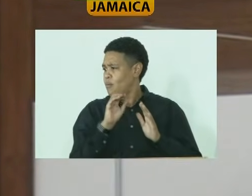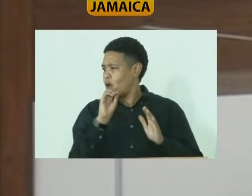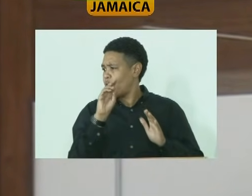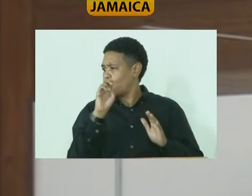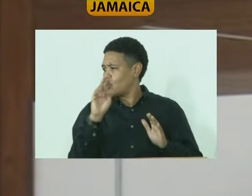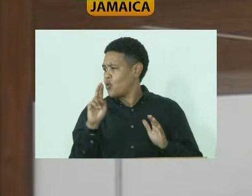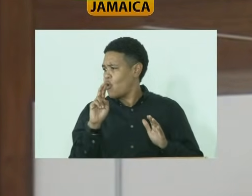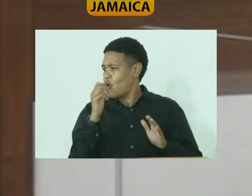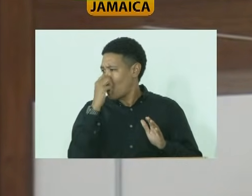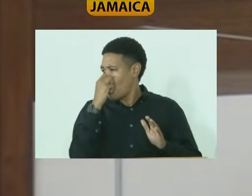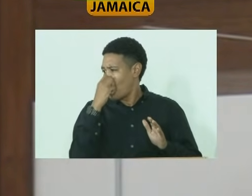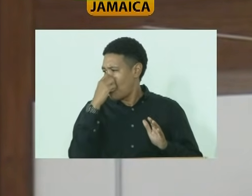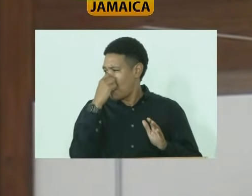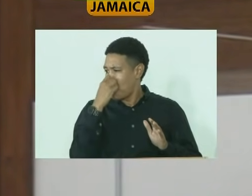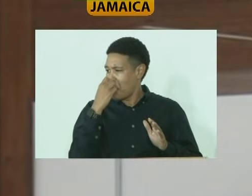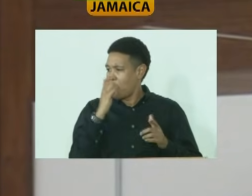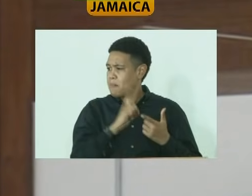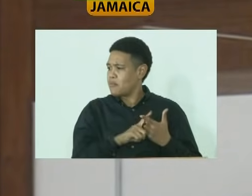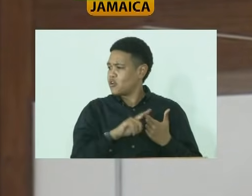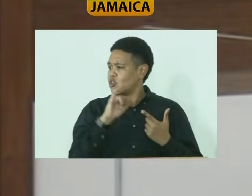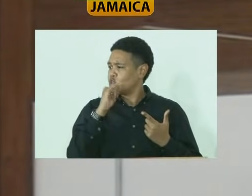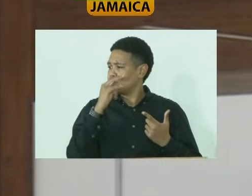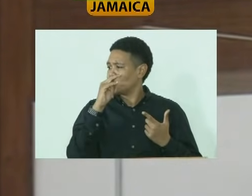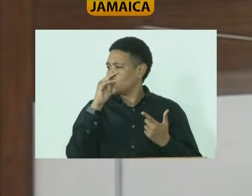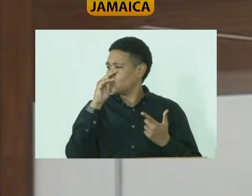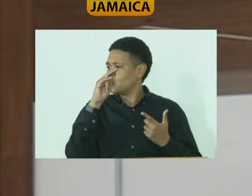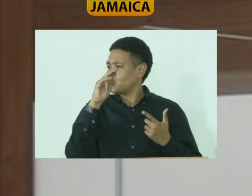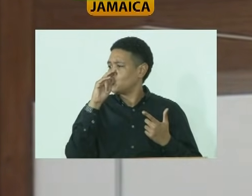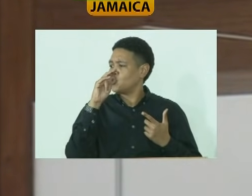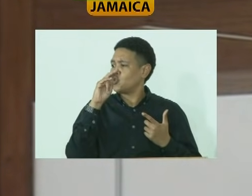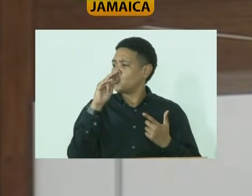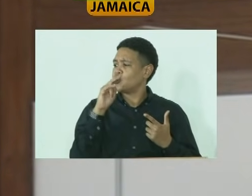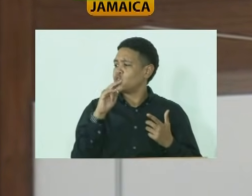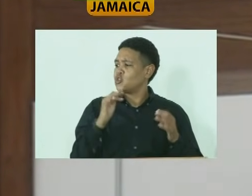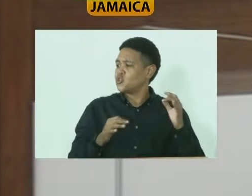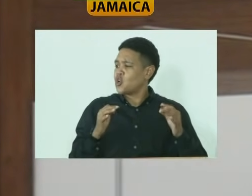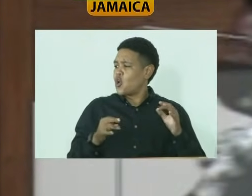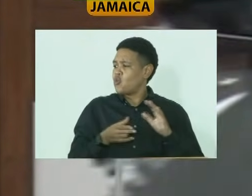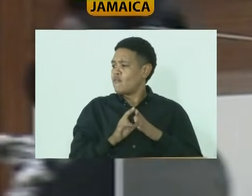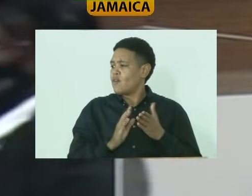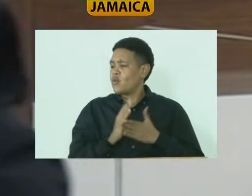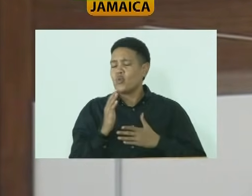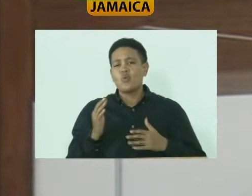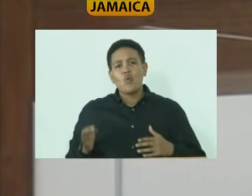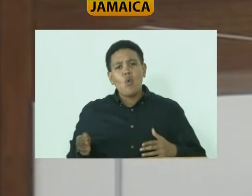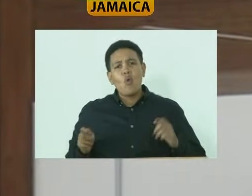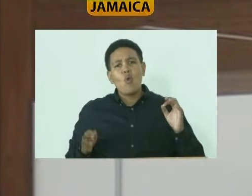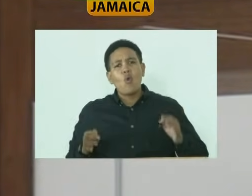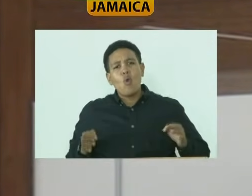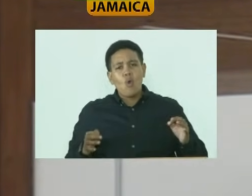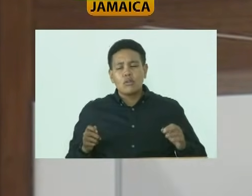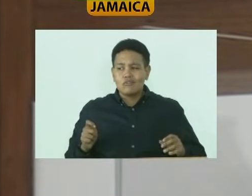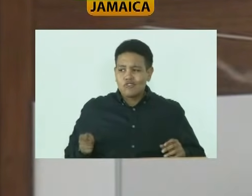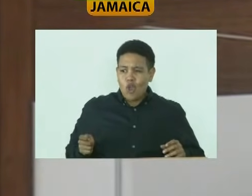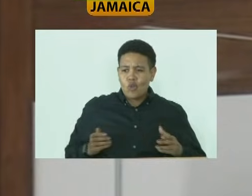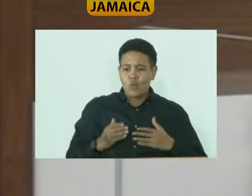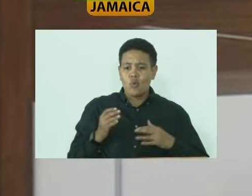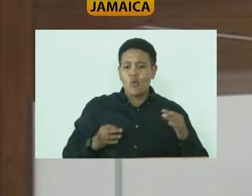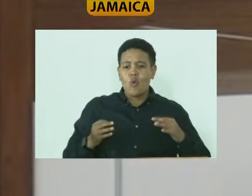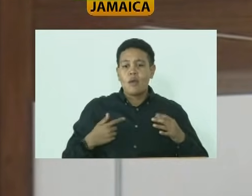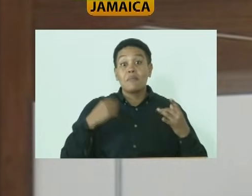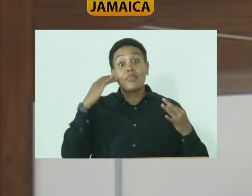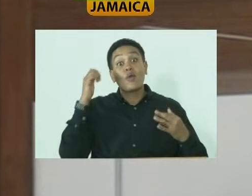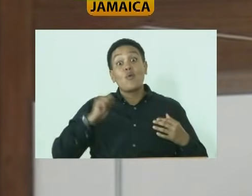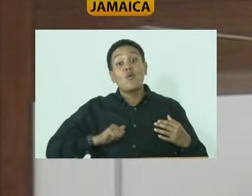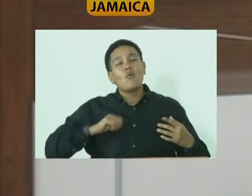a judicial review in the courts. Having said that, let me be clear about my own thinking on the matter, and I know